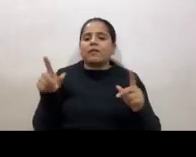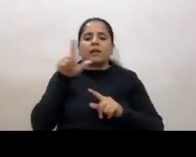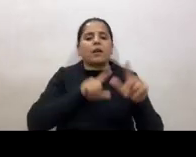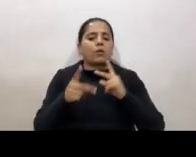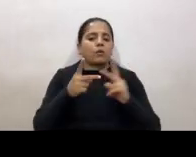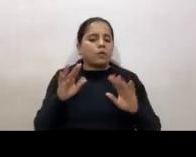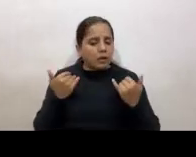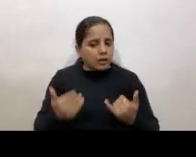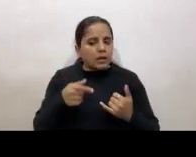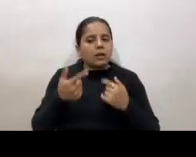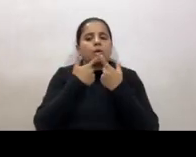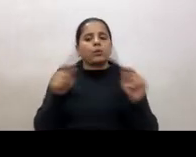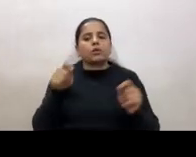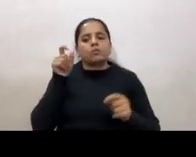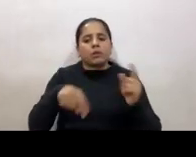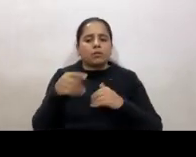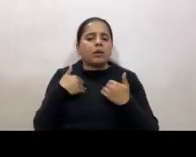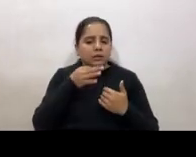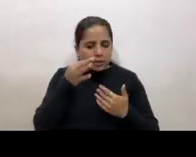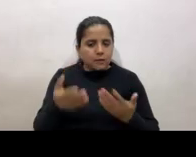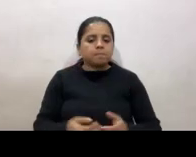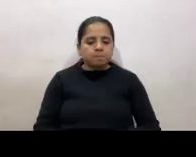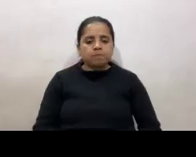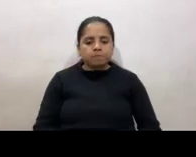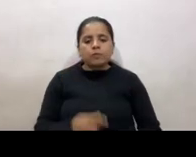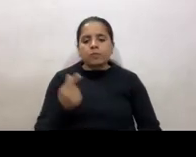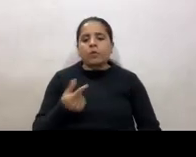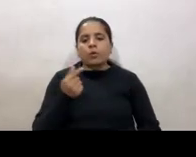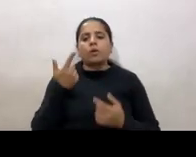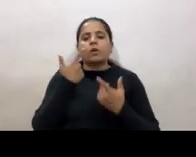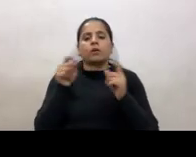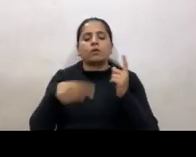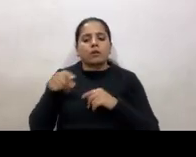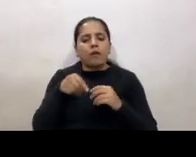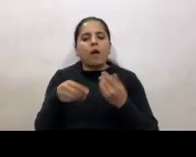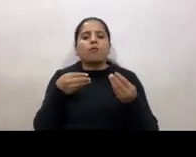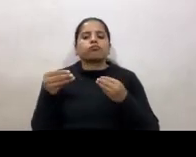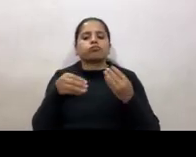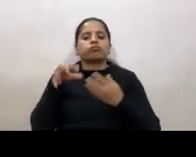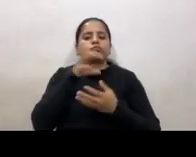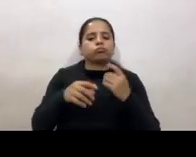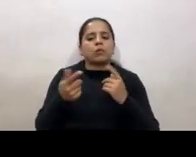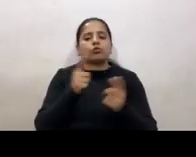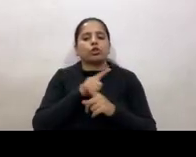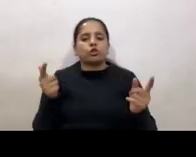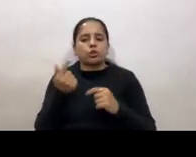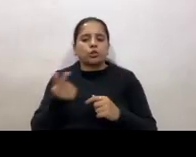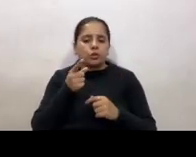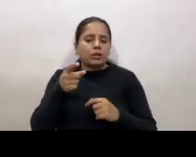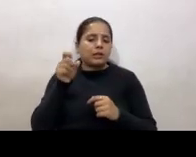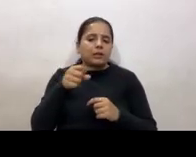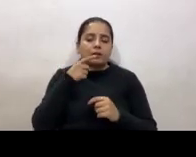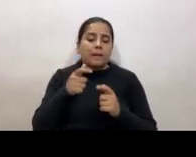what we call linguistic repertoire. Yeah, using languages flexibly and interchangeably, absolutely. So this is a